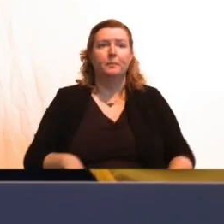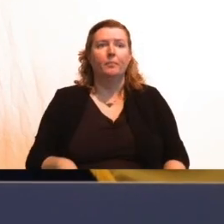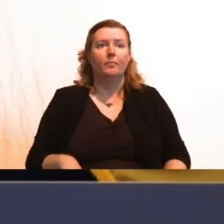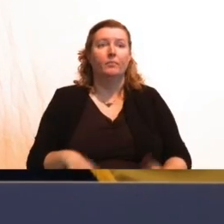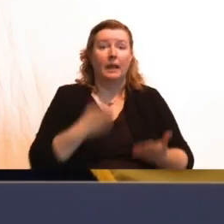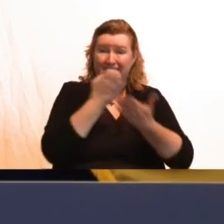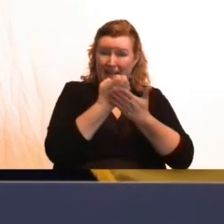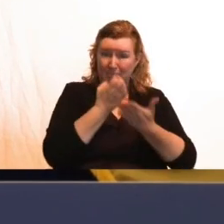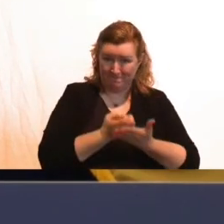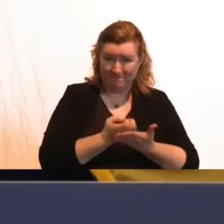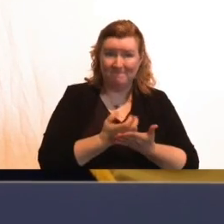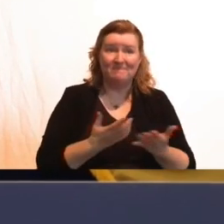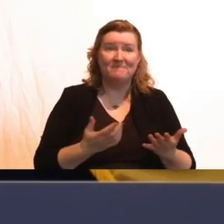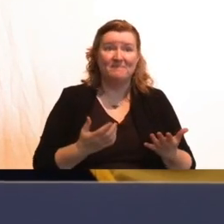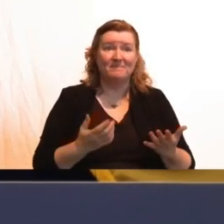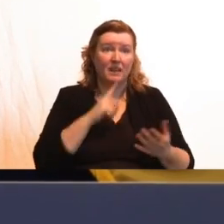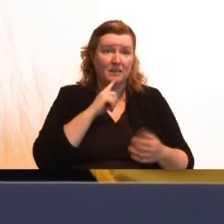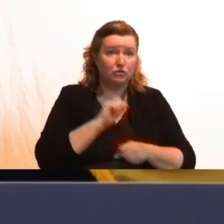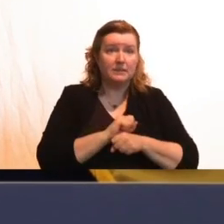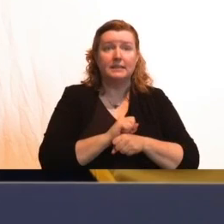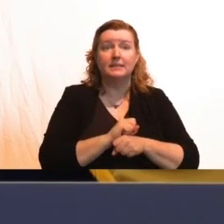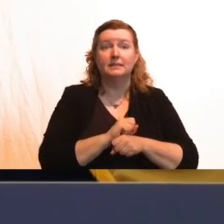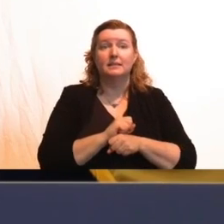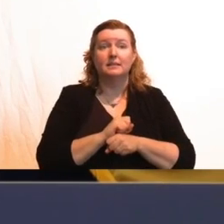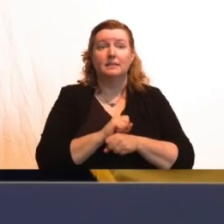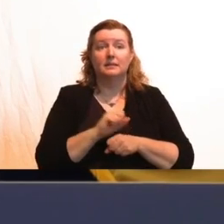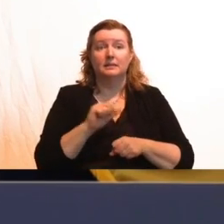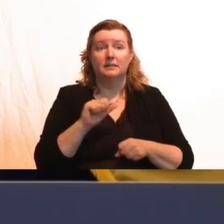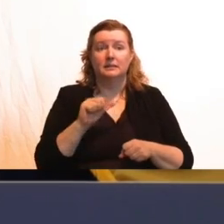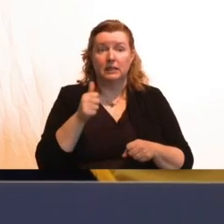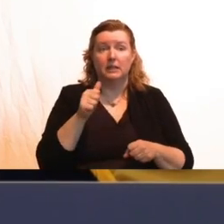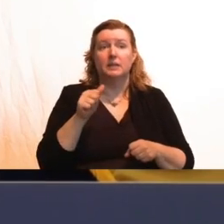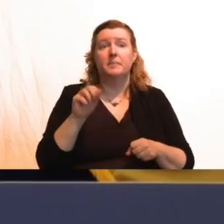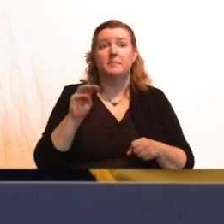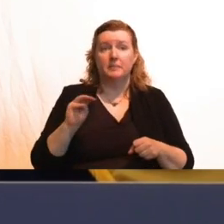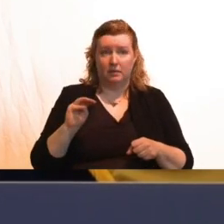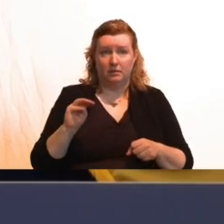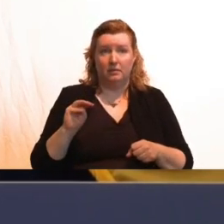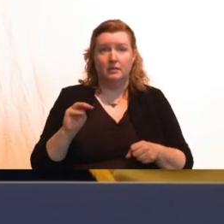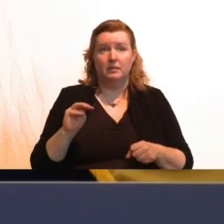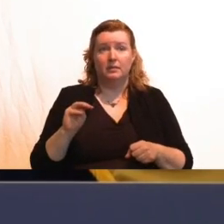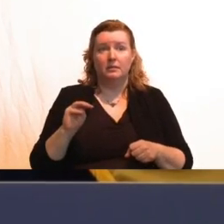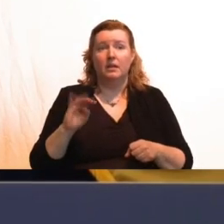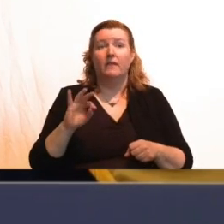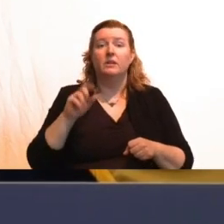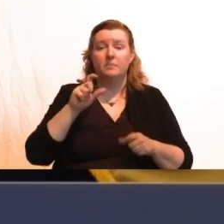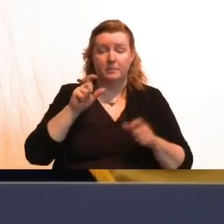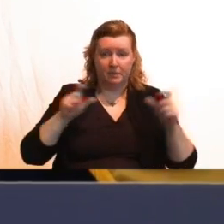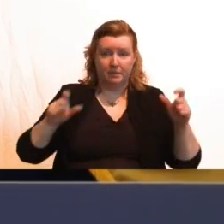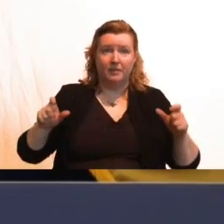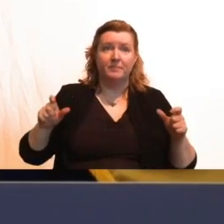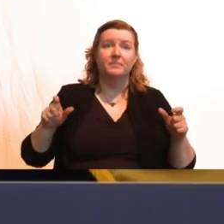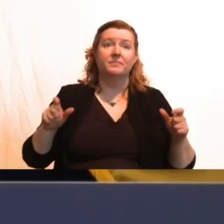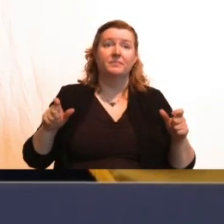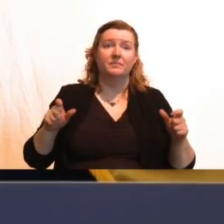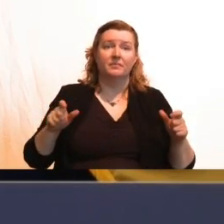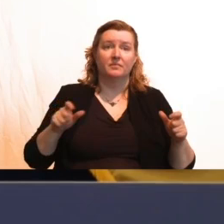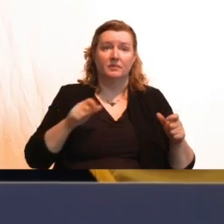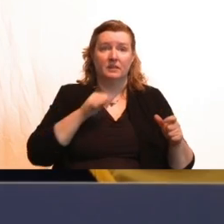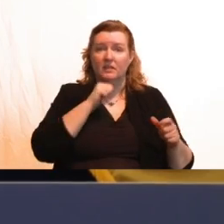this war. So this is not directed at Russian people, it's directed at the Russian regime under the thug Vladimir Putin.